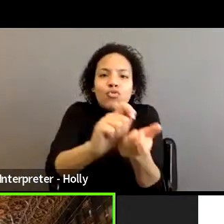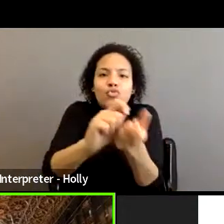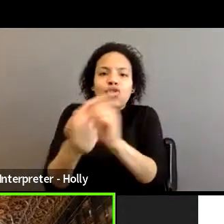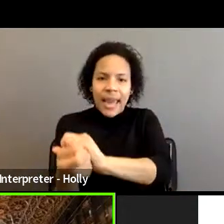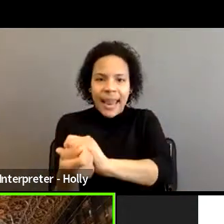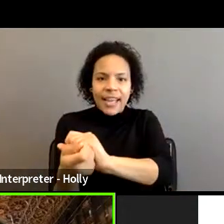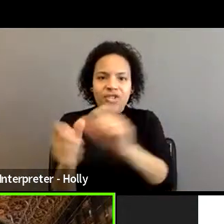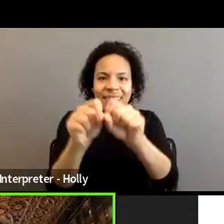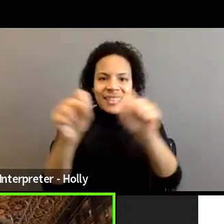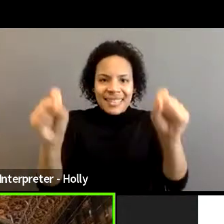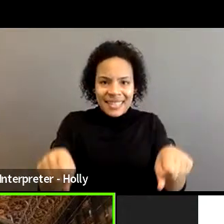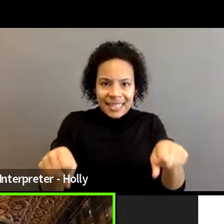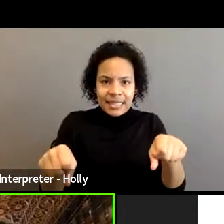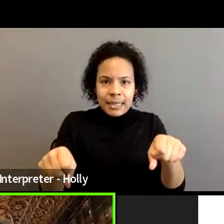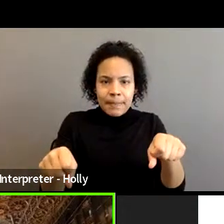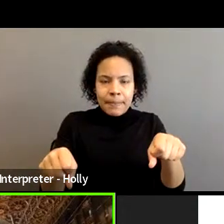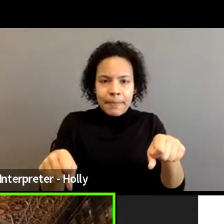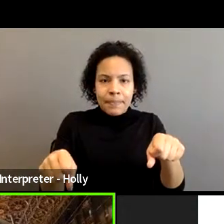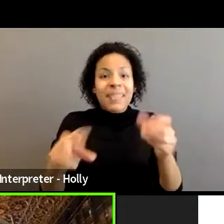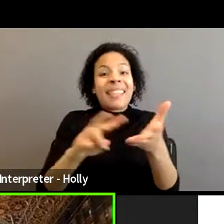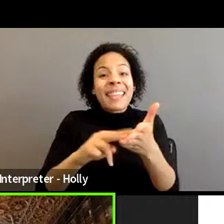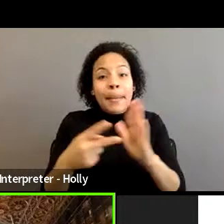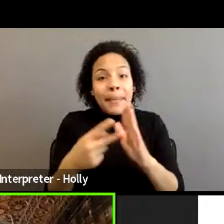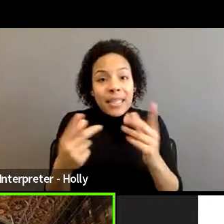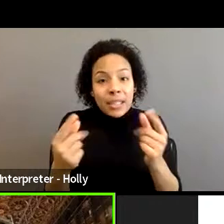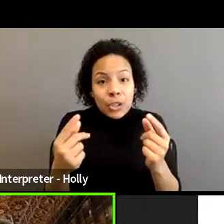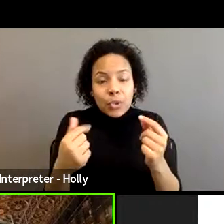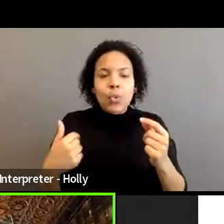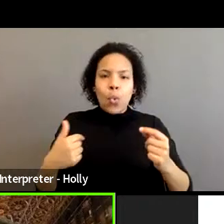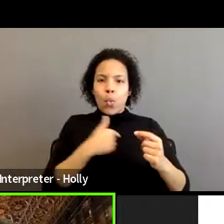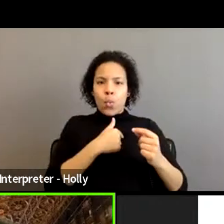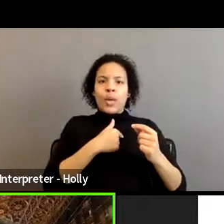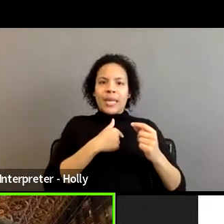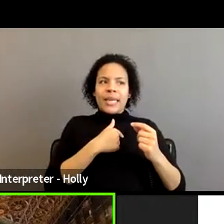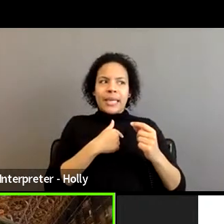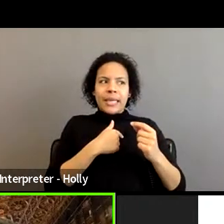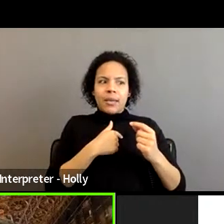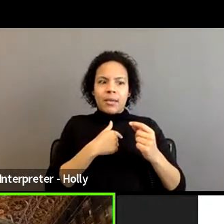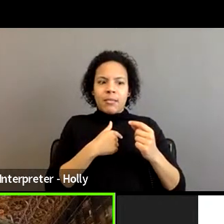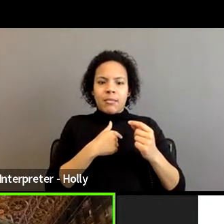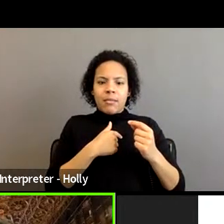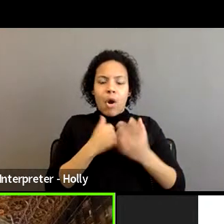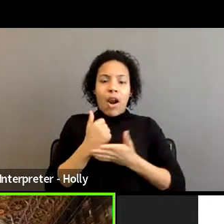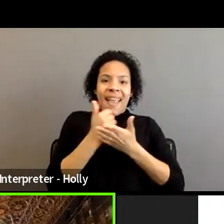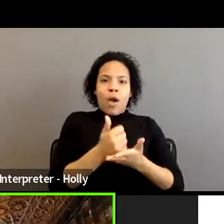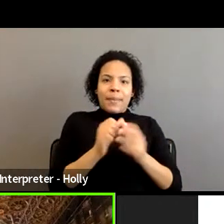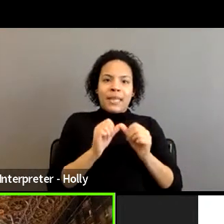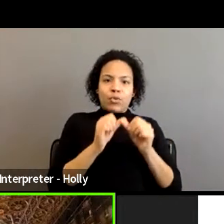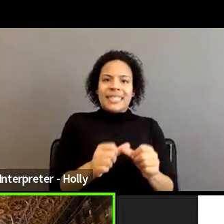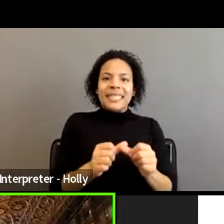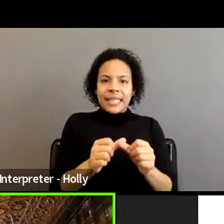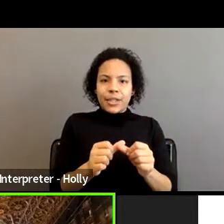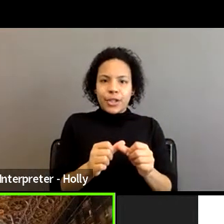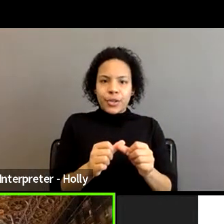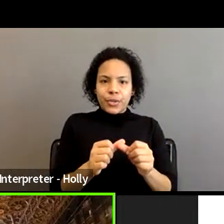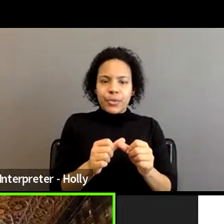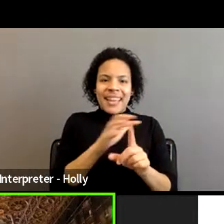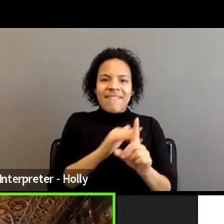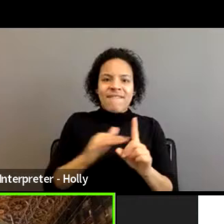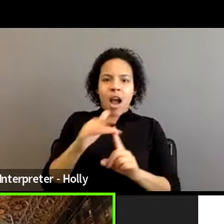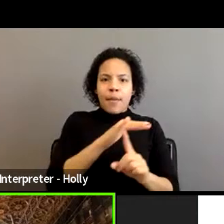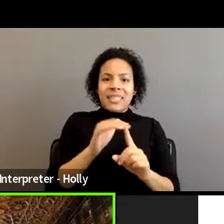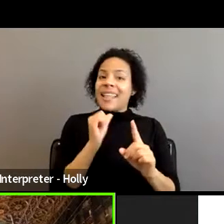investments, then we are upholding inequitable environments. We have to recognize that within ourselves and as institutions.